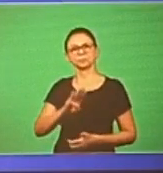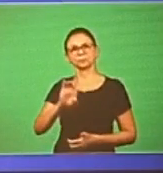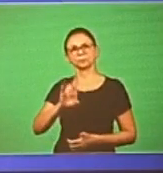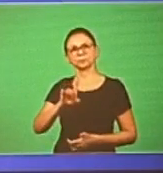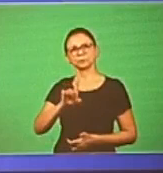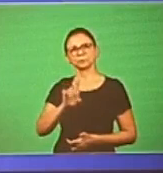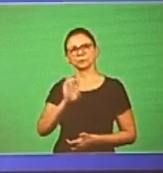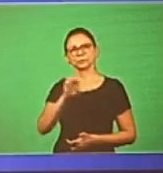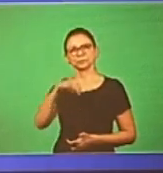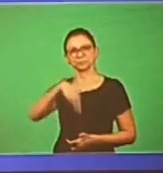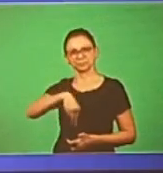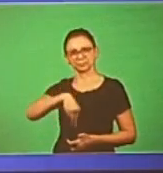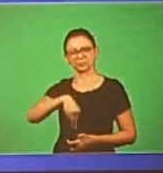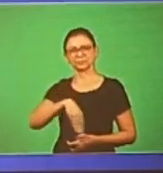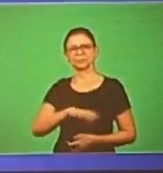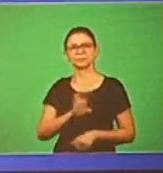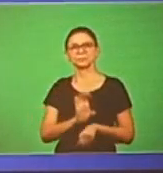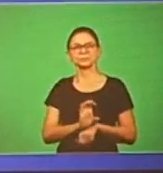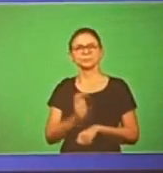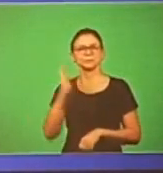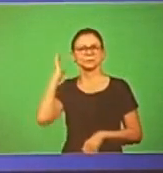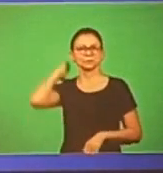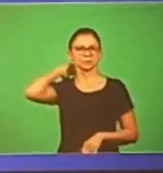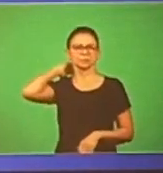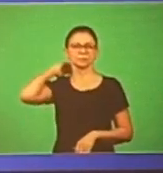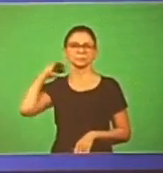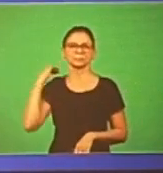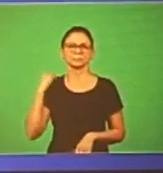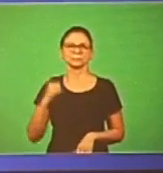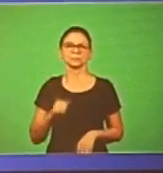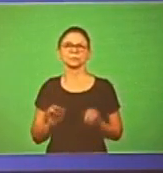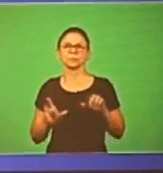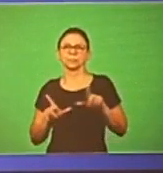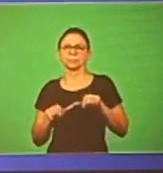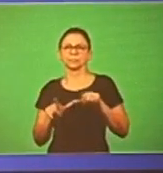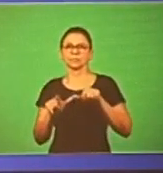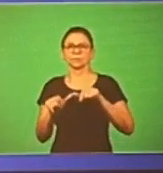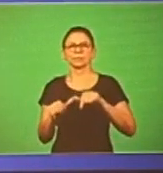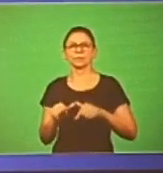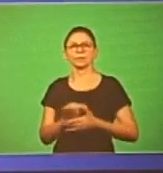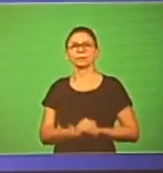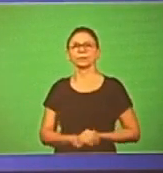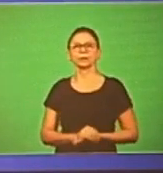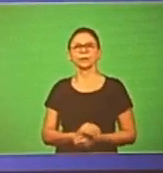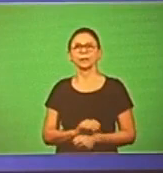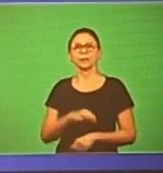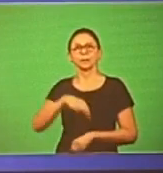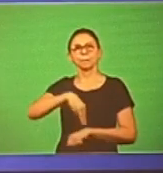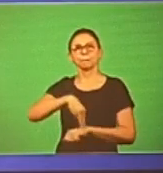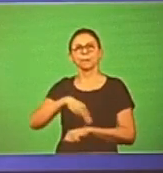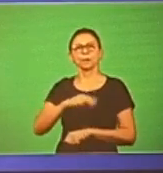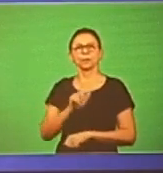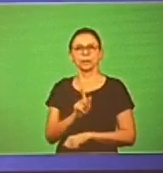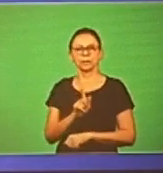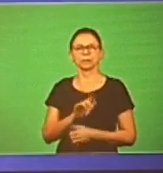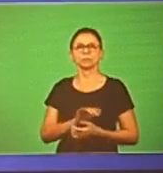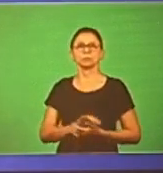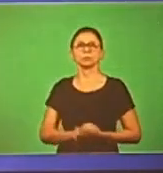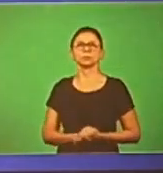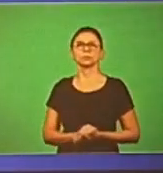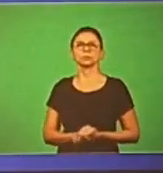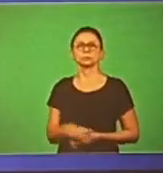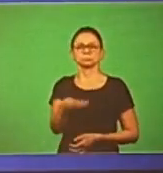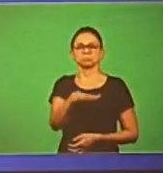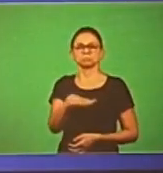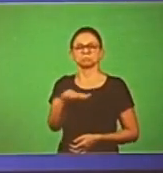Pará. And this morning, the brethren went to Belgás, in the state of Pará, in